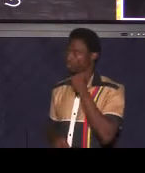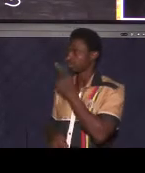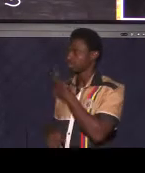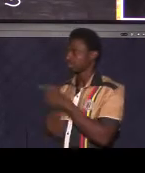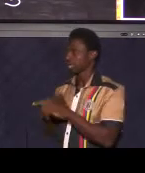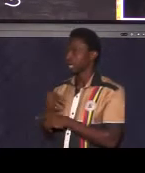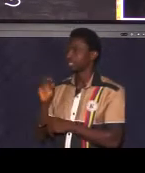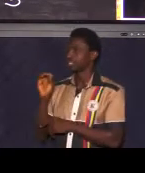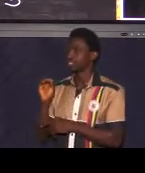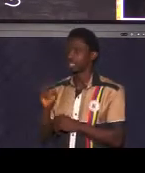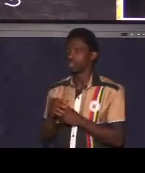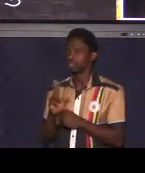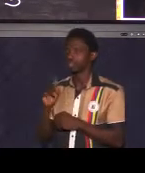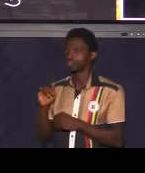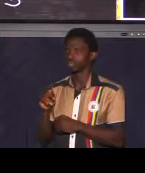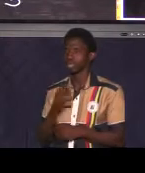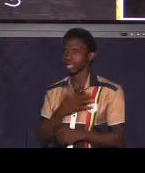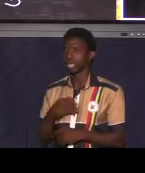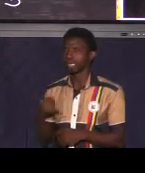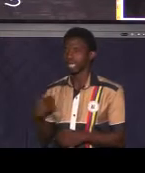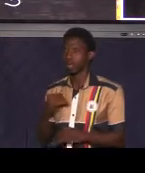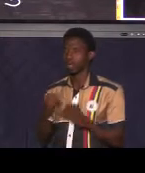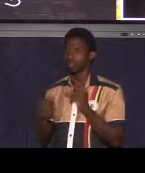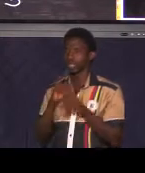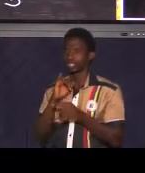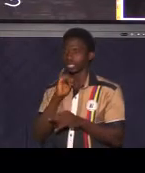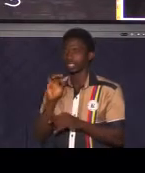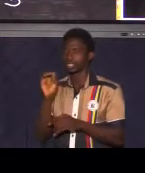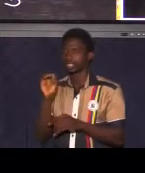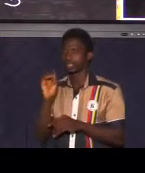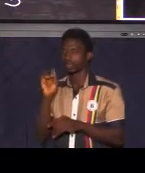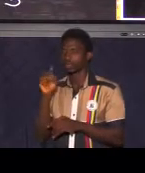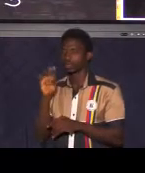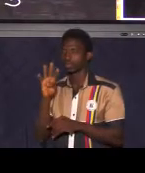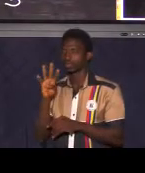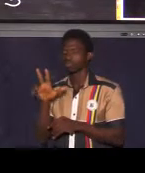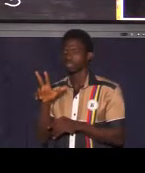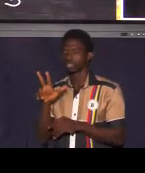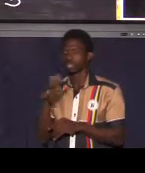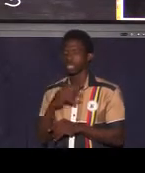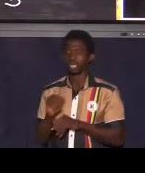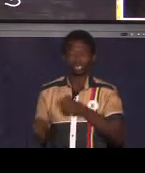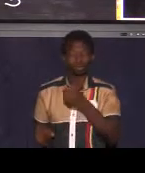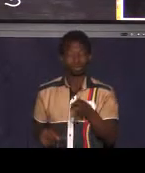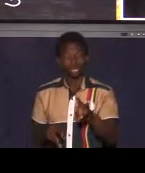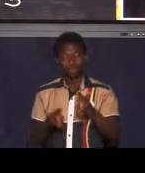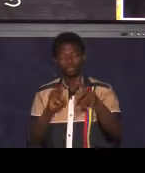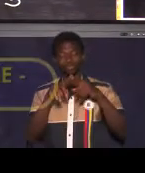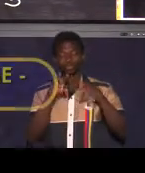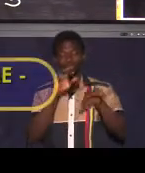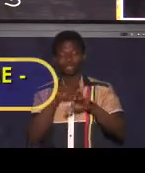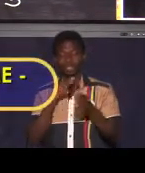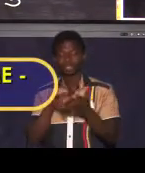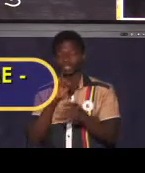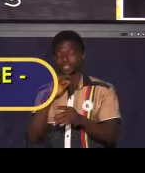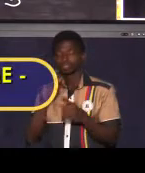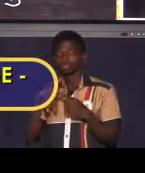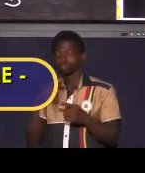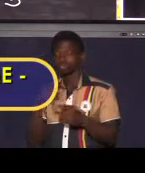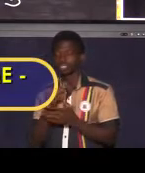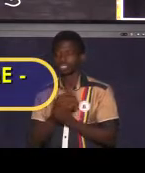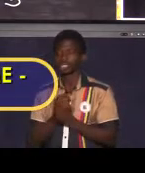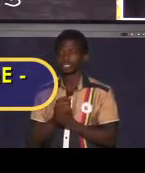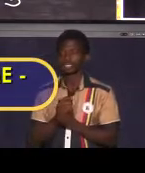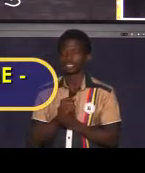point and 0 units. And so our final answer will be 0.43. But another way to look at this is to